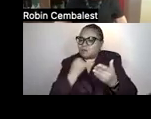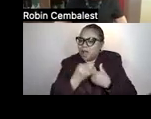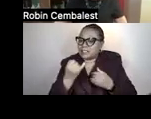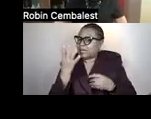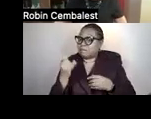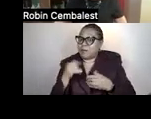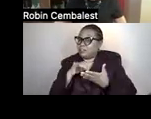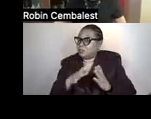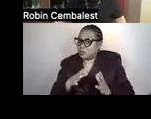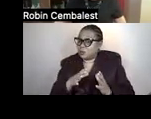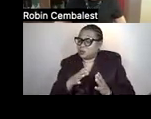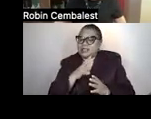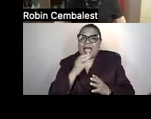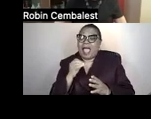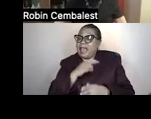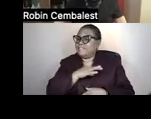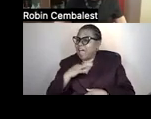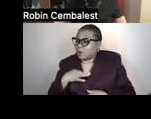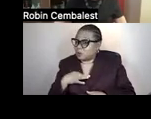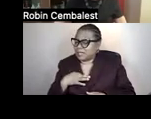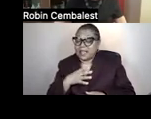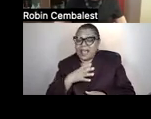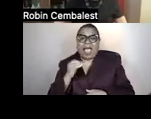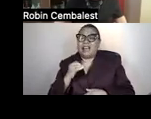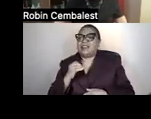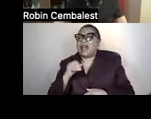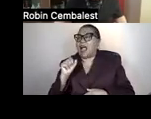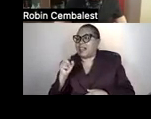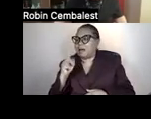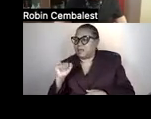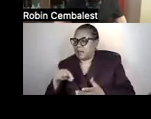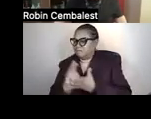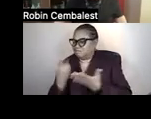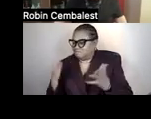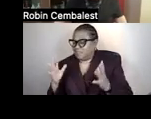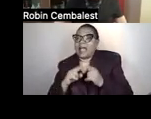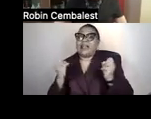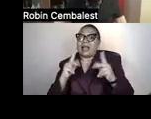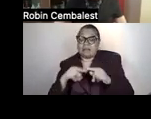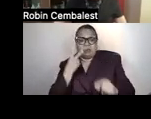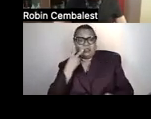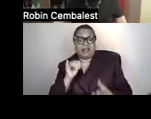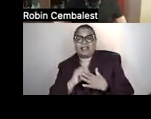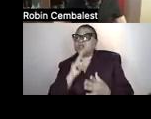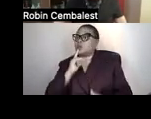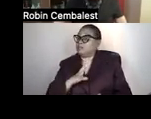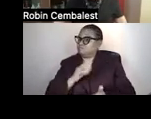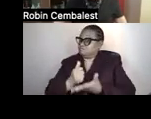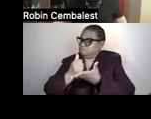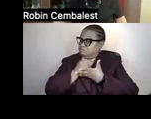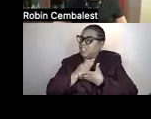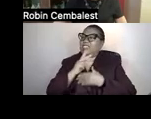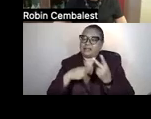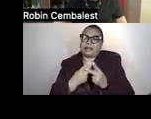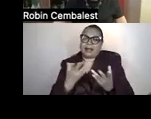by students and faculty and alumni. And a lot of people see it, and it's very useful. So that's the kind